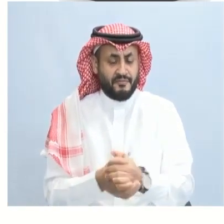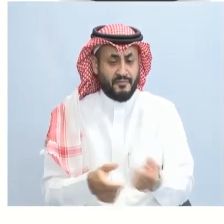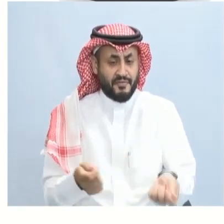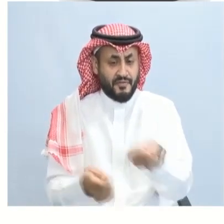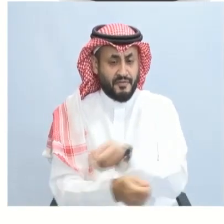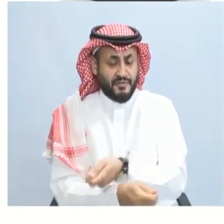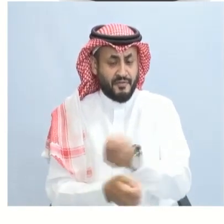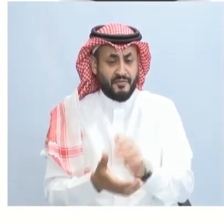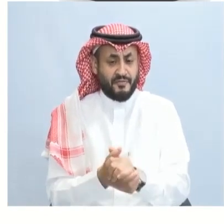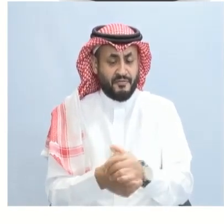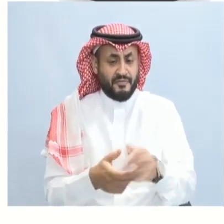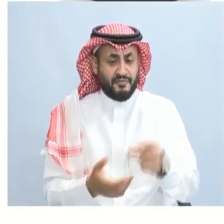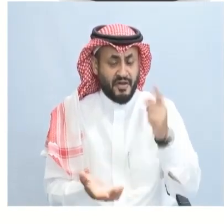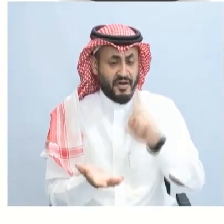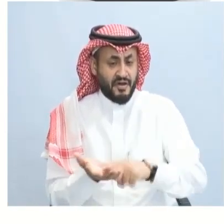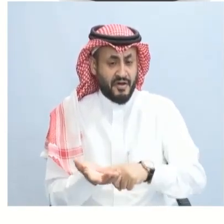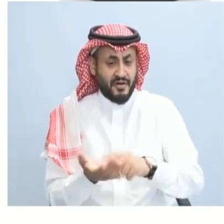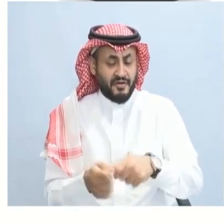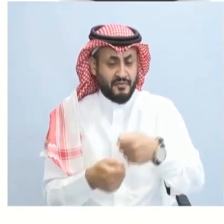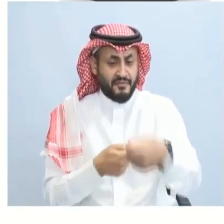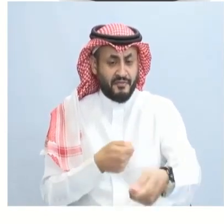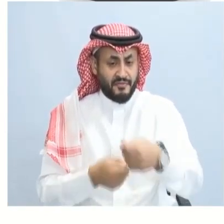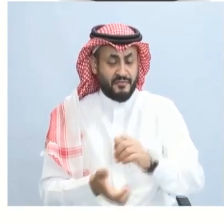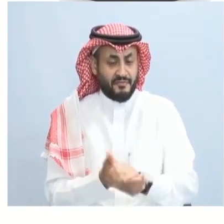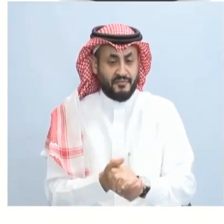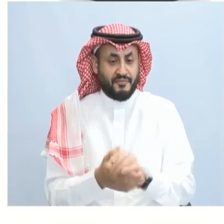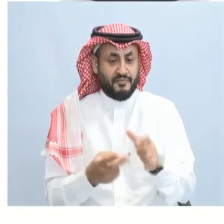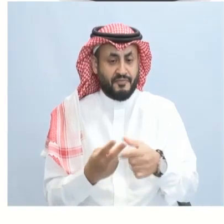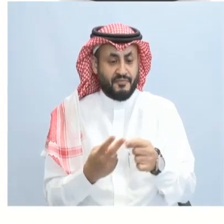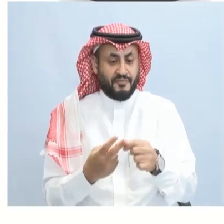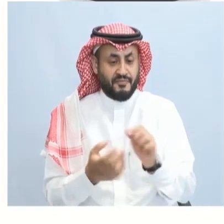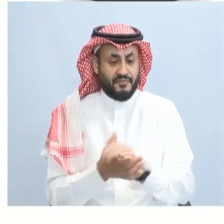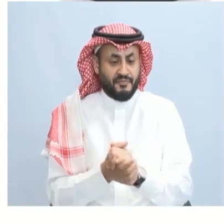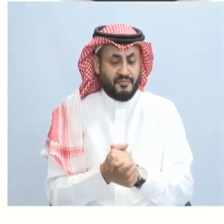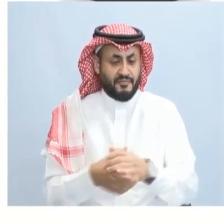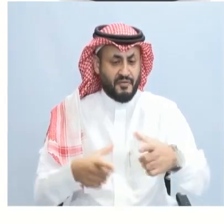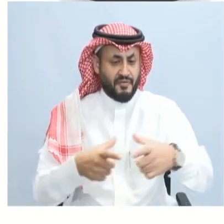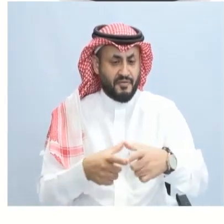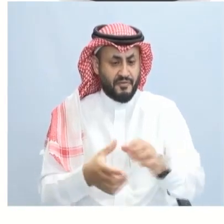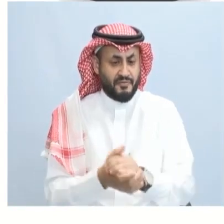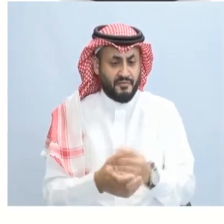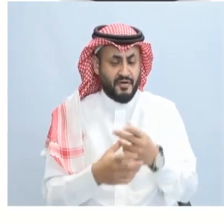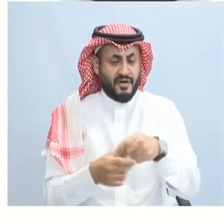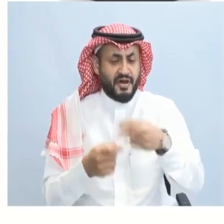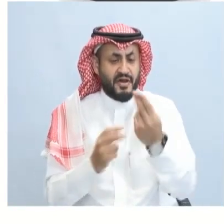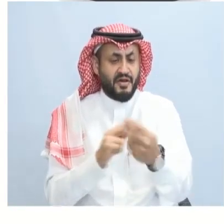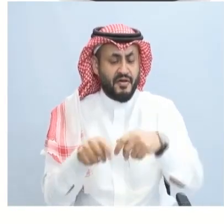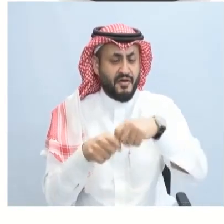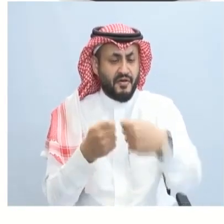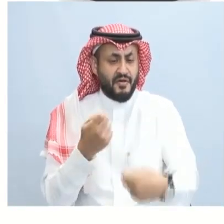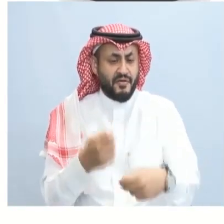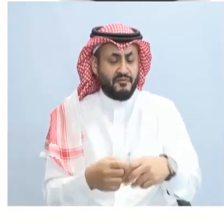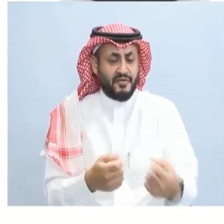possessed for something they needed. The most common things to trade with were cattle and crops, like corn and wheat. So,